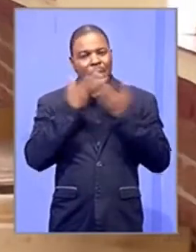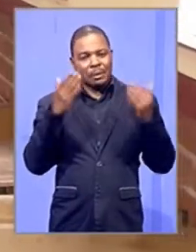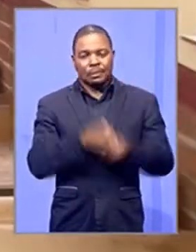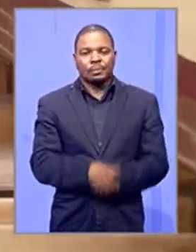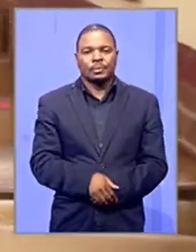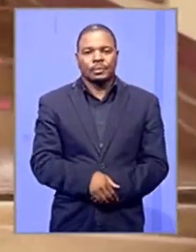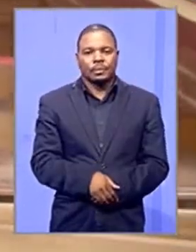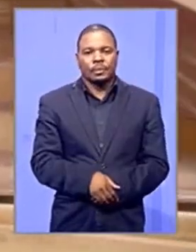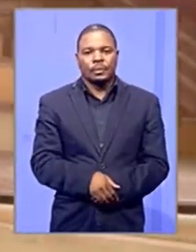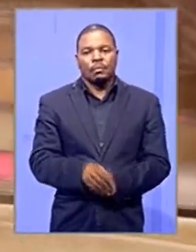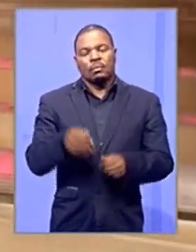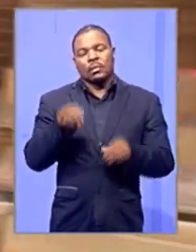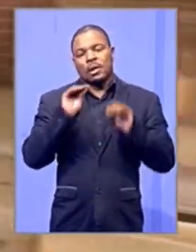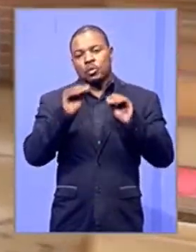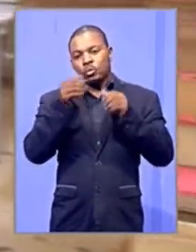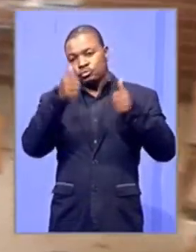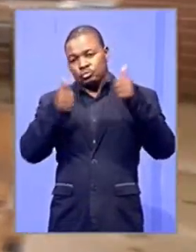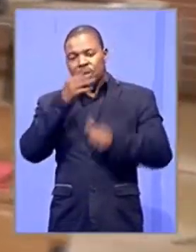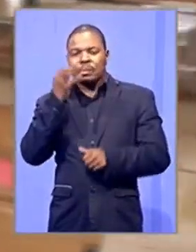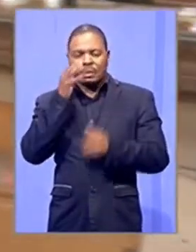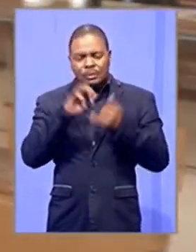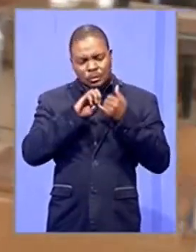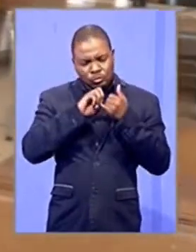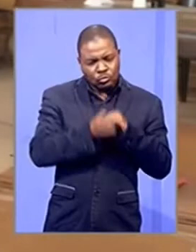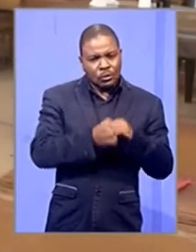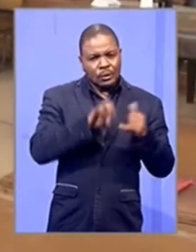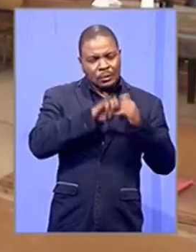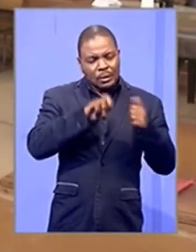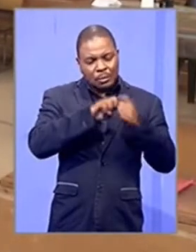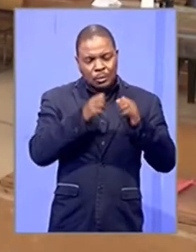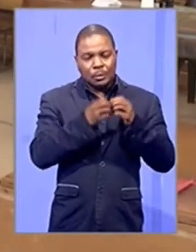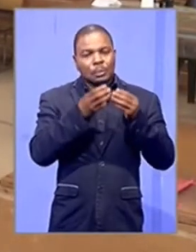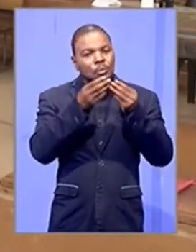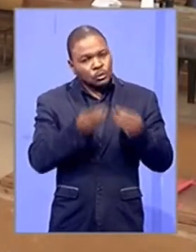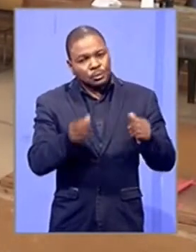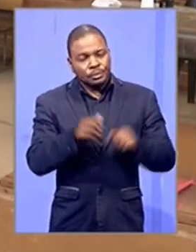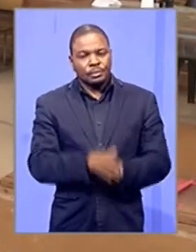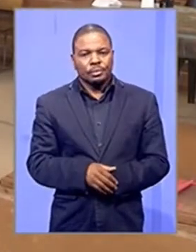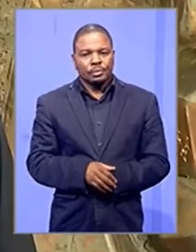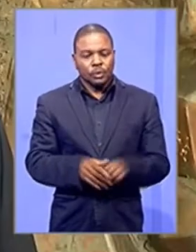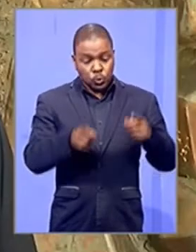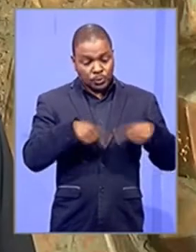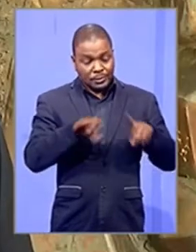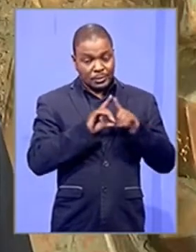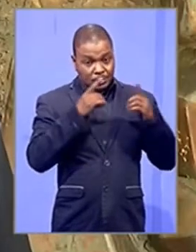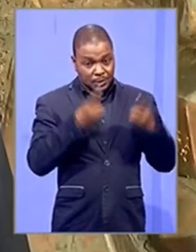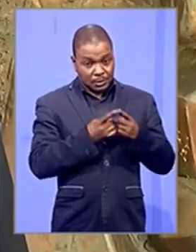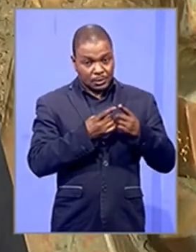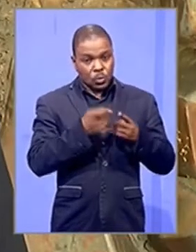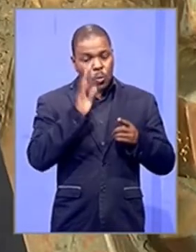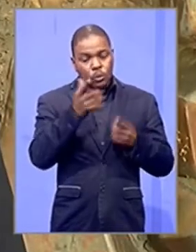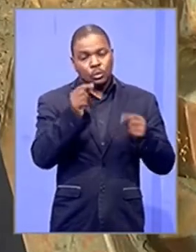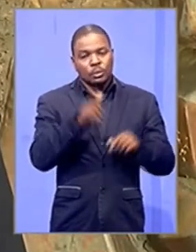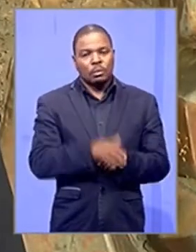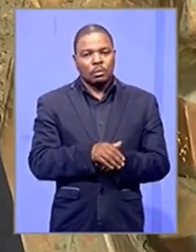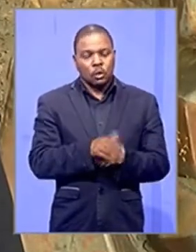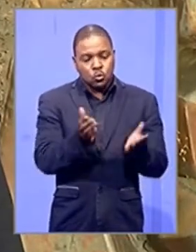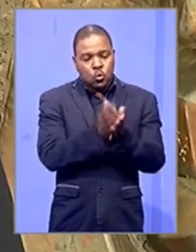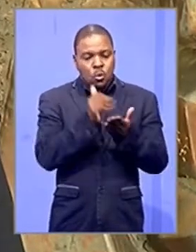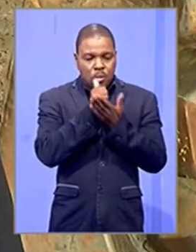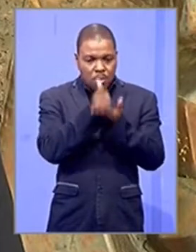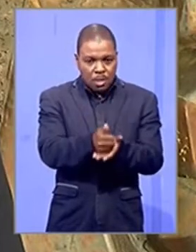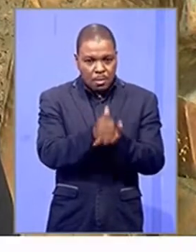Bahlankedi ba kgoro ya thuto ba re ba shoma ka matla go hwetša tharollo. As a department, we are going to assist the school by providing them